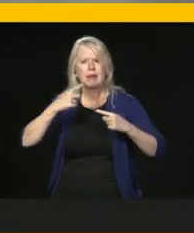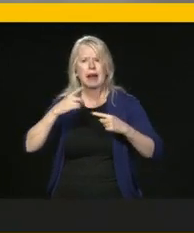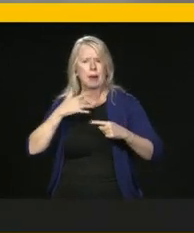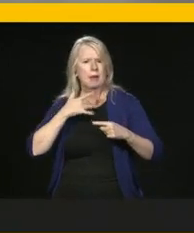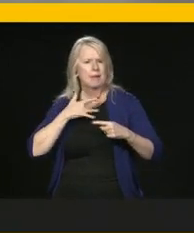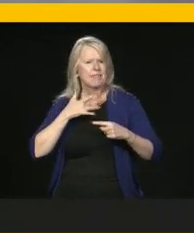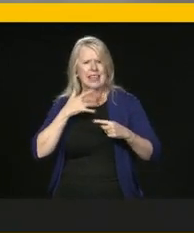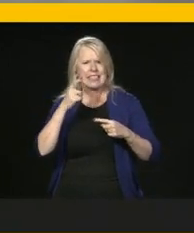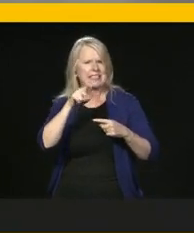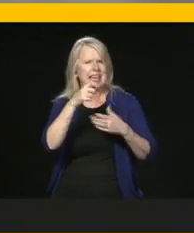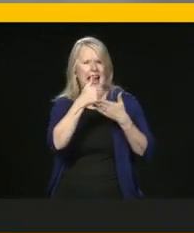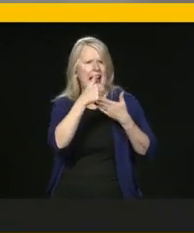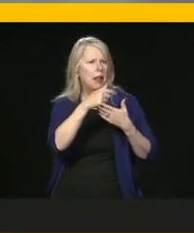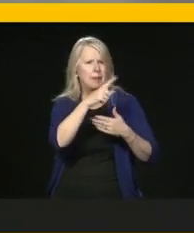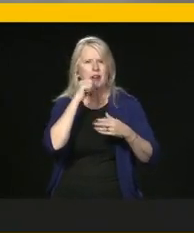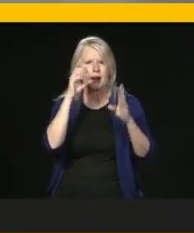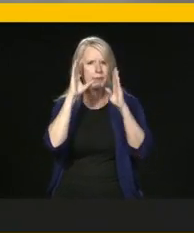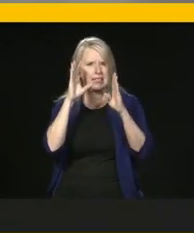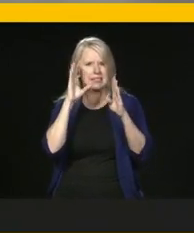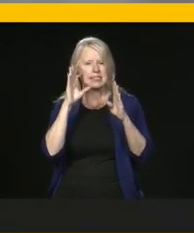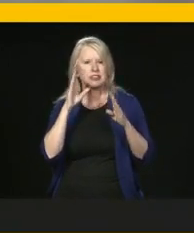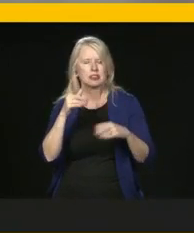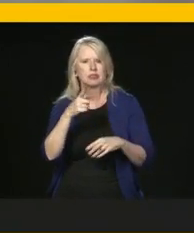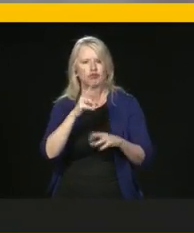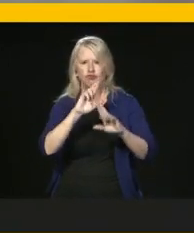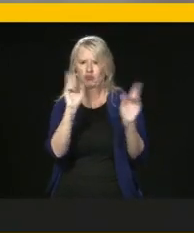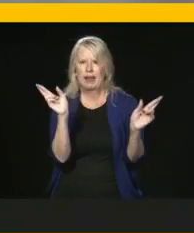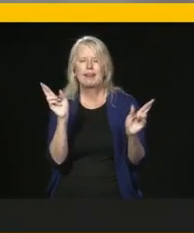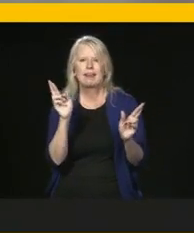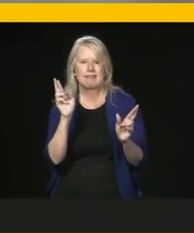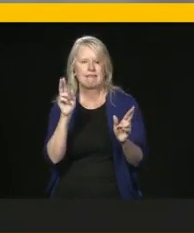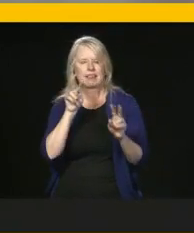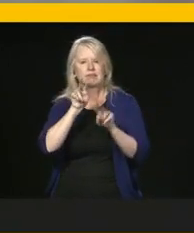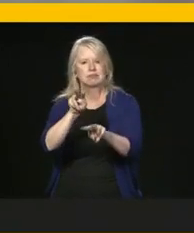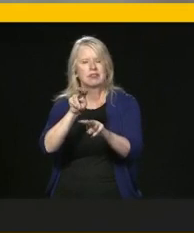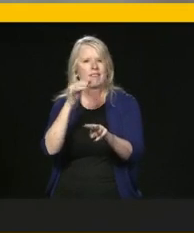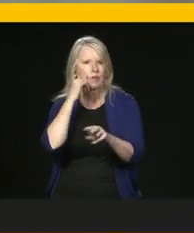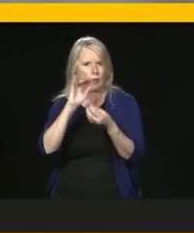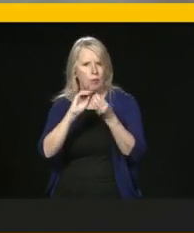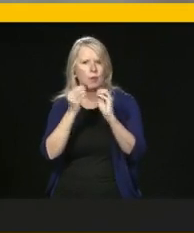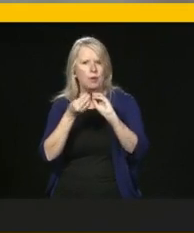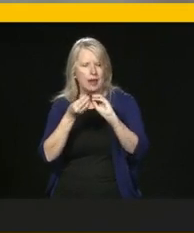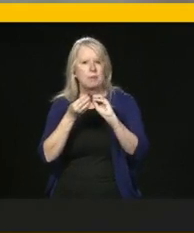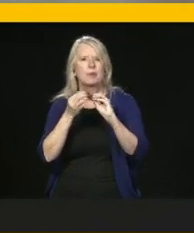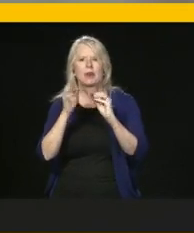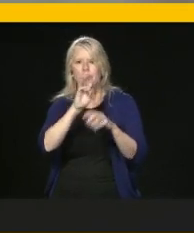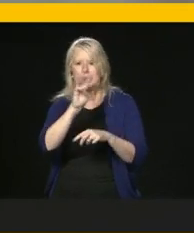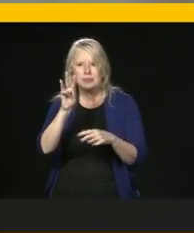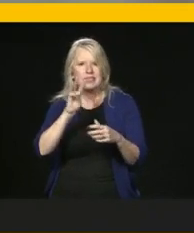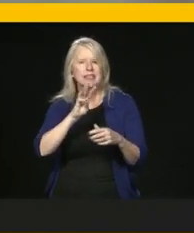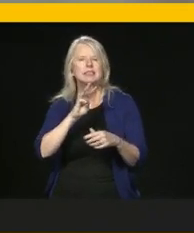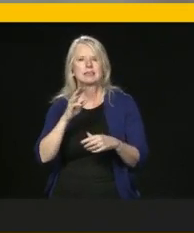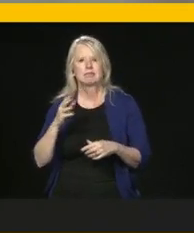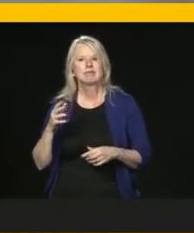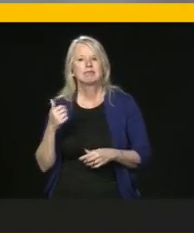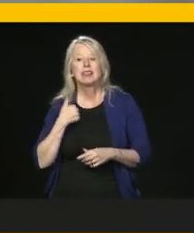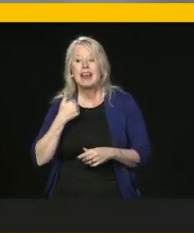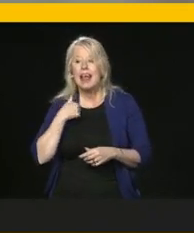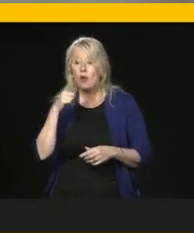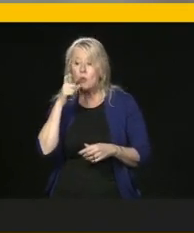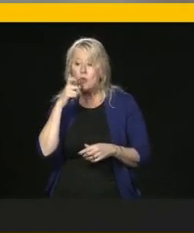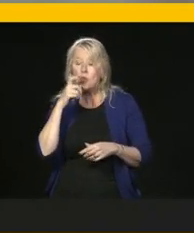please look that up, and please, you know, Canadians doing essential work who need to cross the